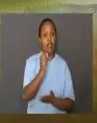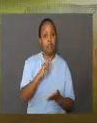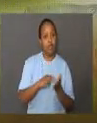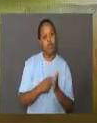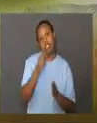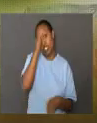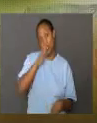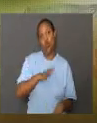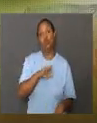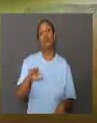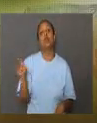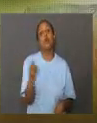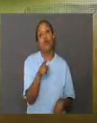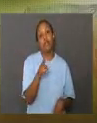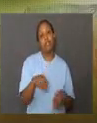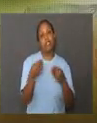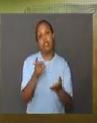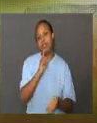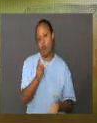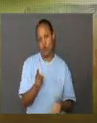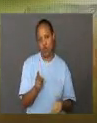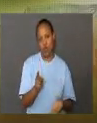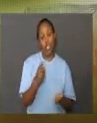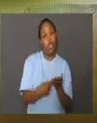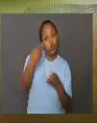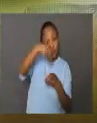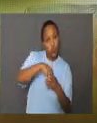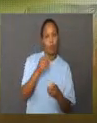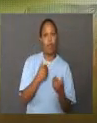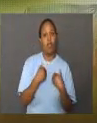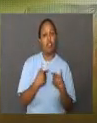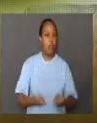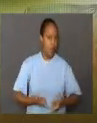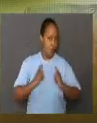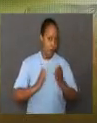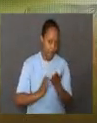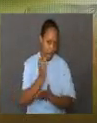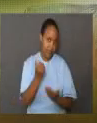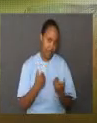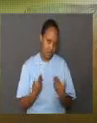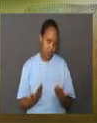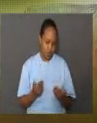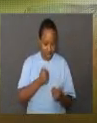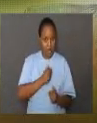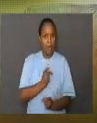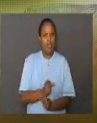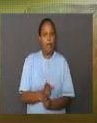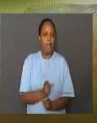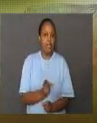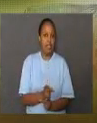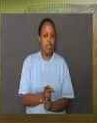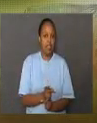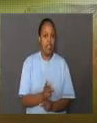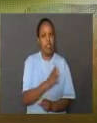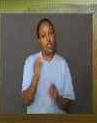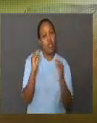because you are a human being. They include the right to live, to be secure, to be